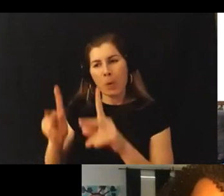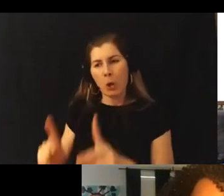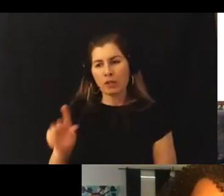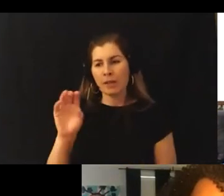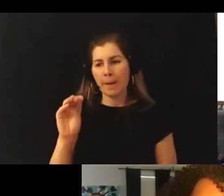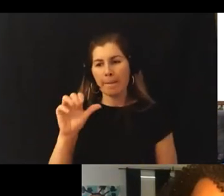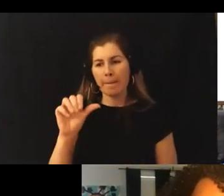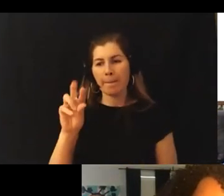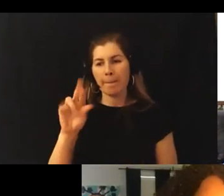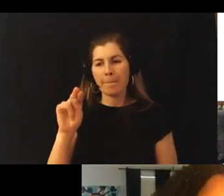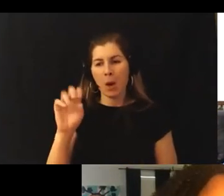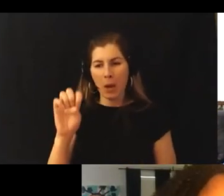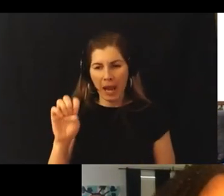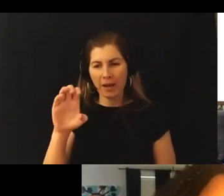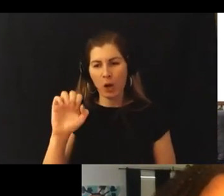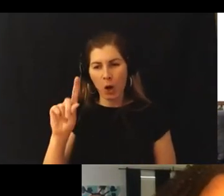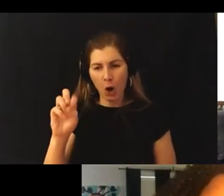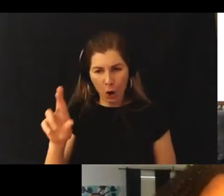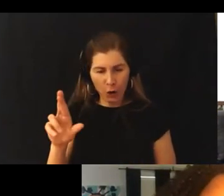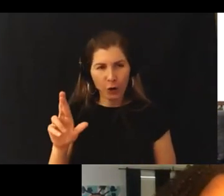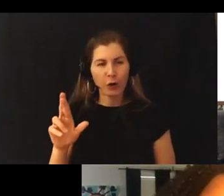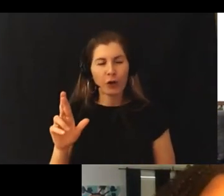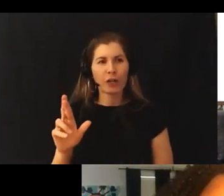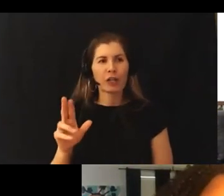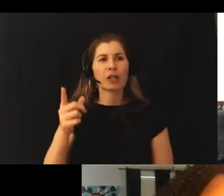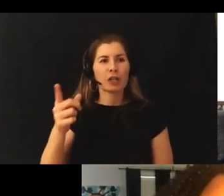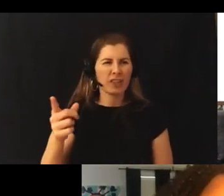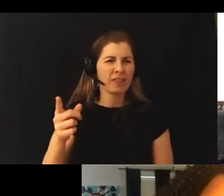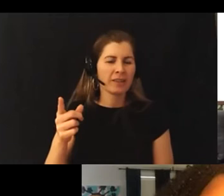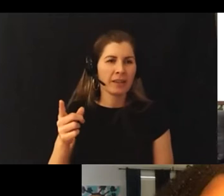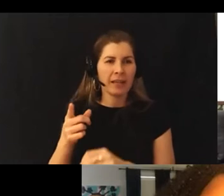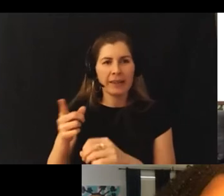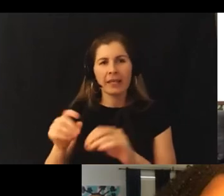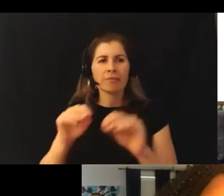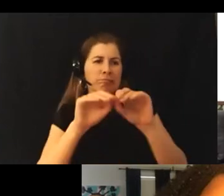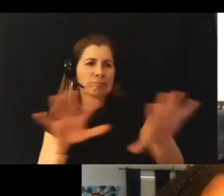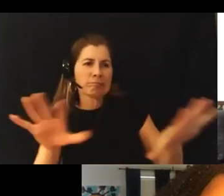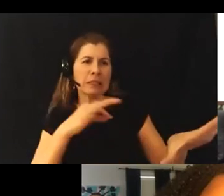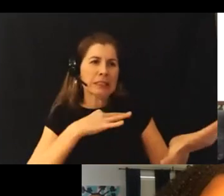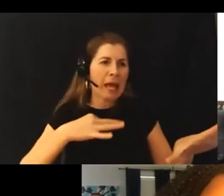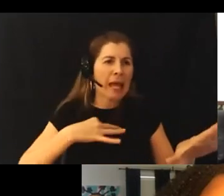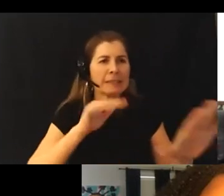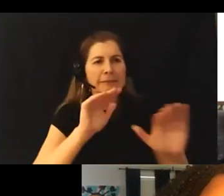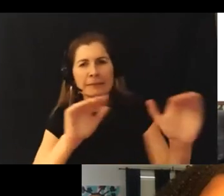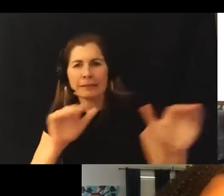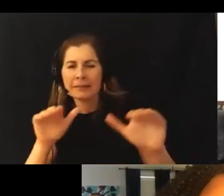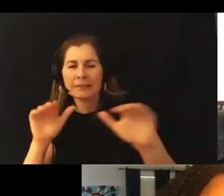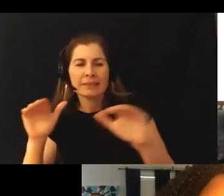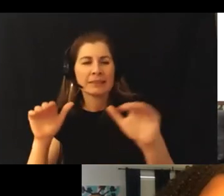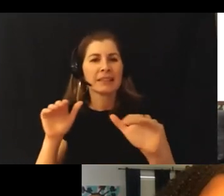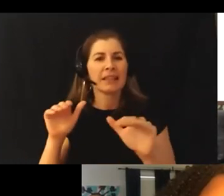receiving emails to the chairman's inbox that get forwarded to various staff members for follow-up. And